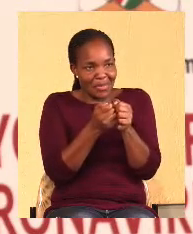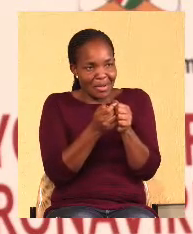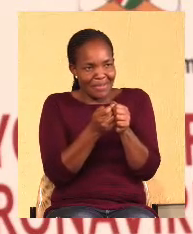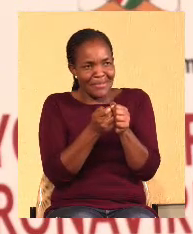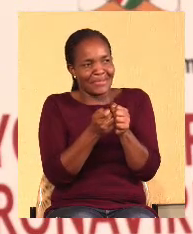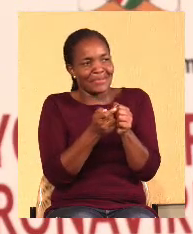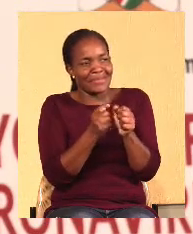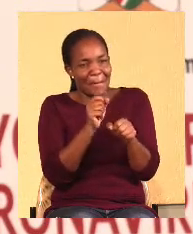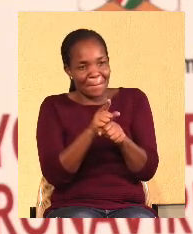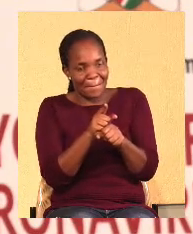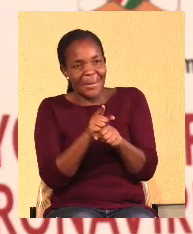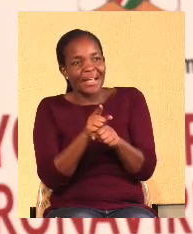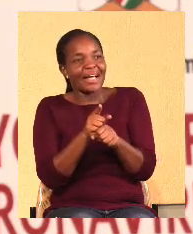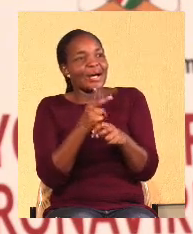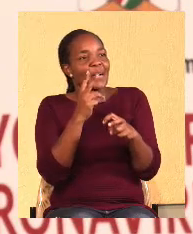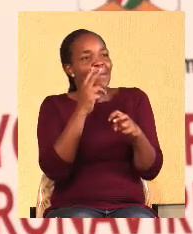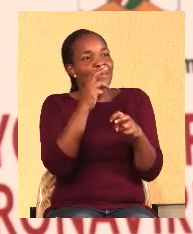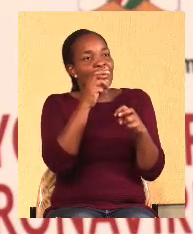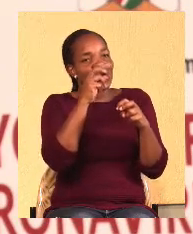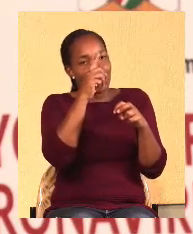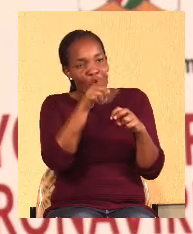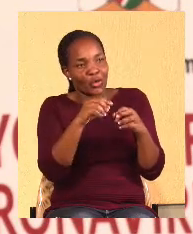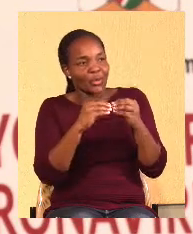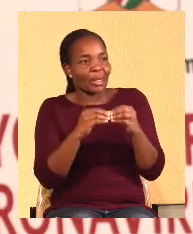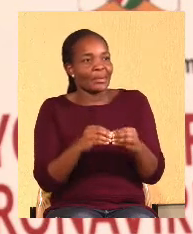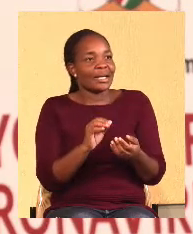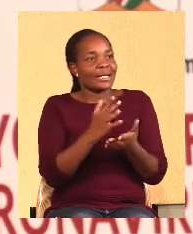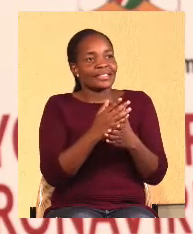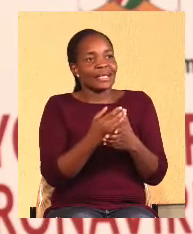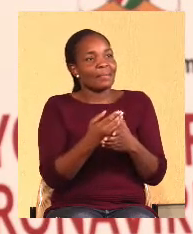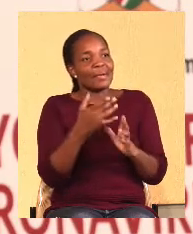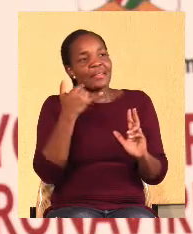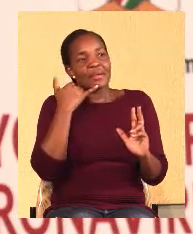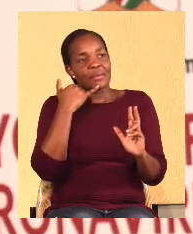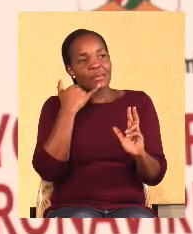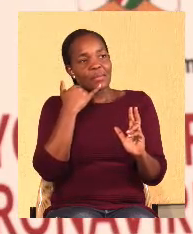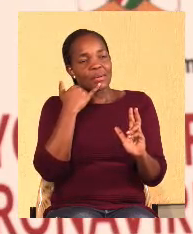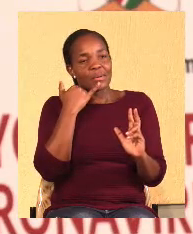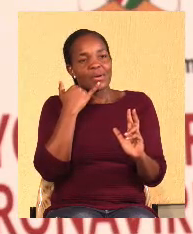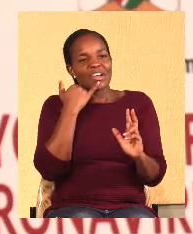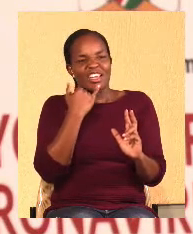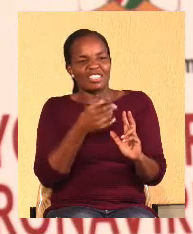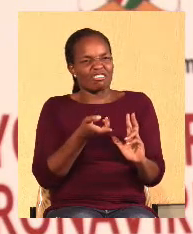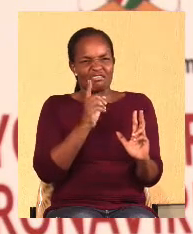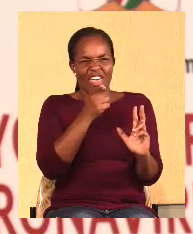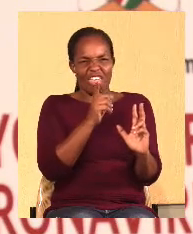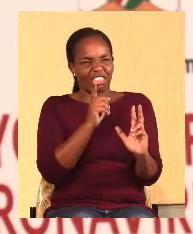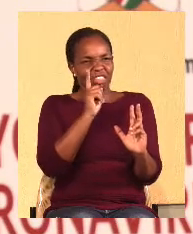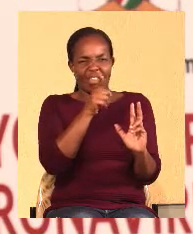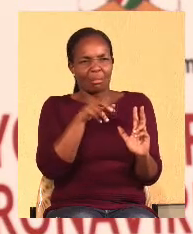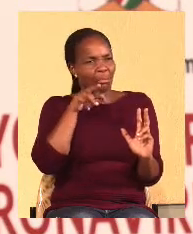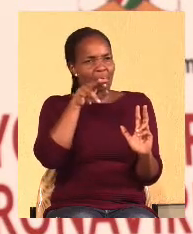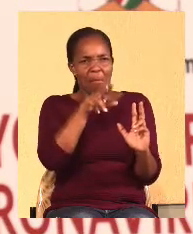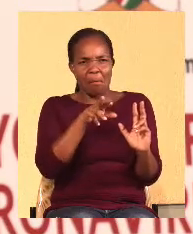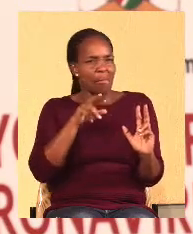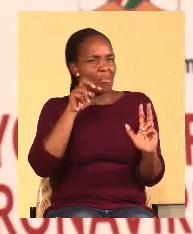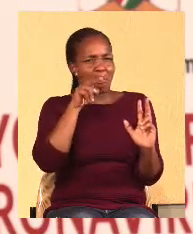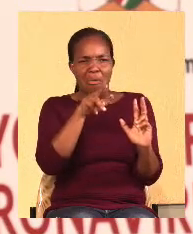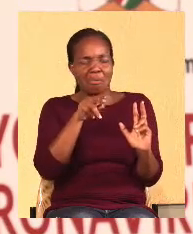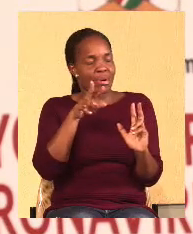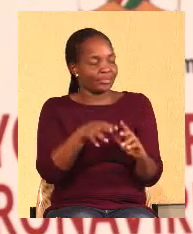are just calling to put us on place and because they think we are doing nonsense. All calls are